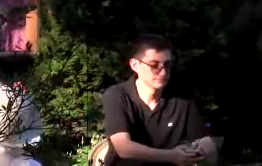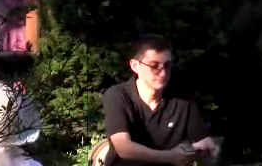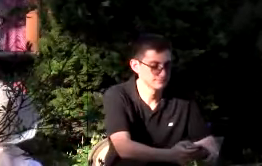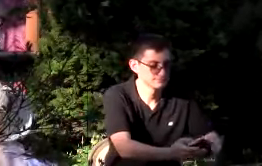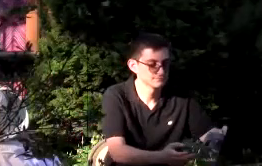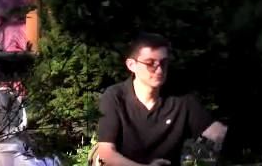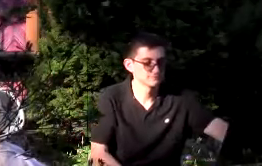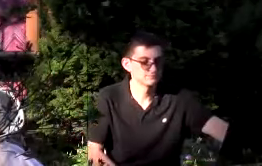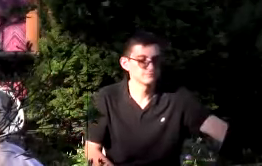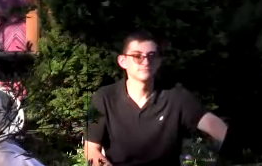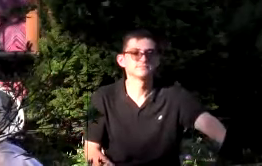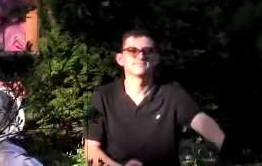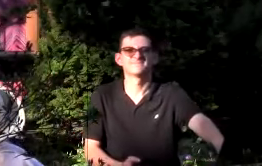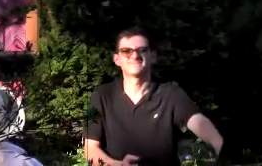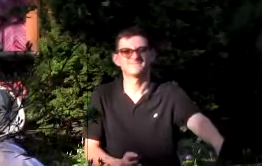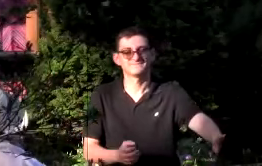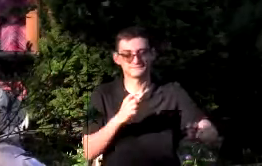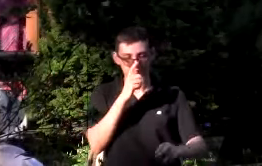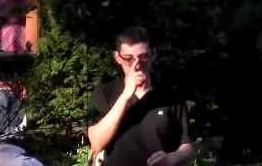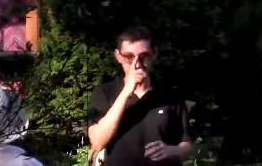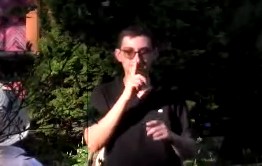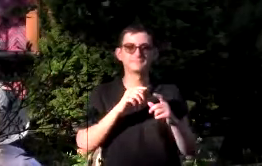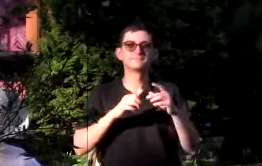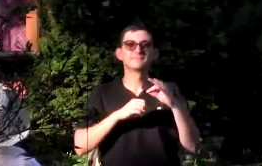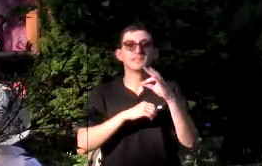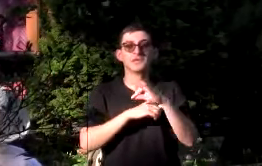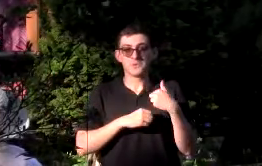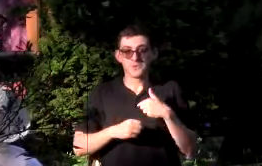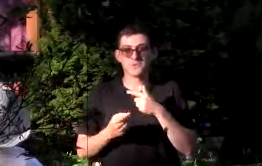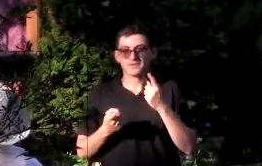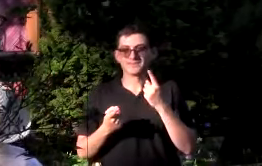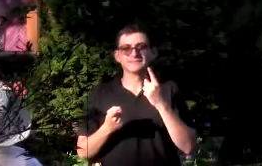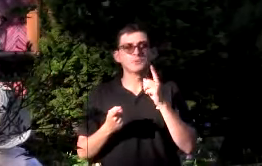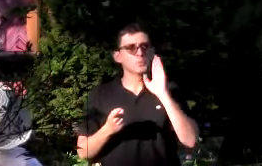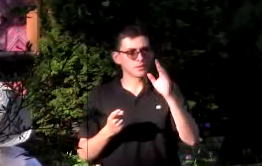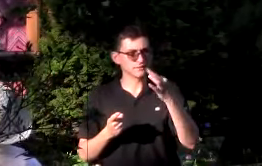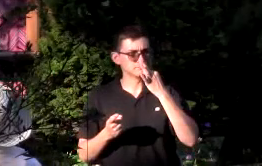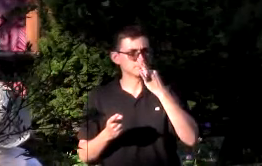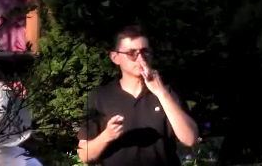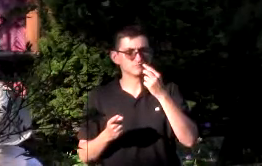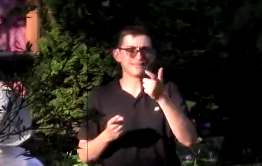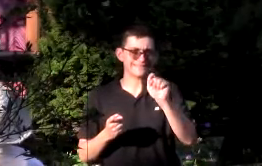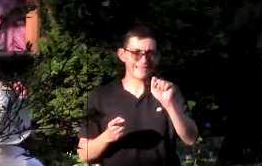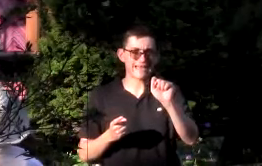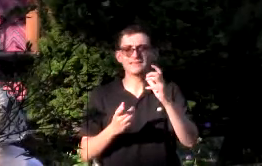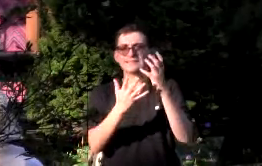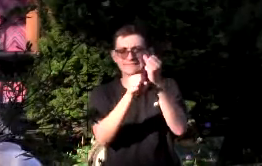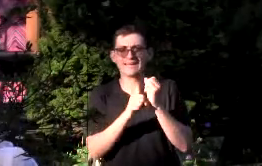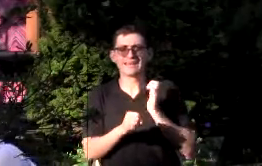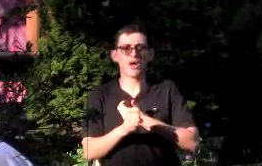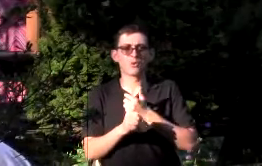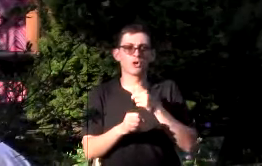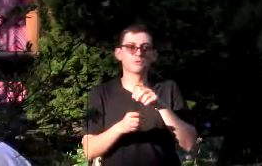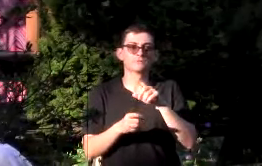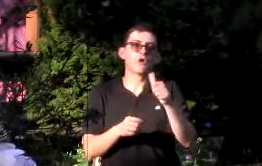rabbis in the Talmud said, get our groove back on. I'm pretty sure it's in one of the minor tractates somewhere. As we do that as well, we